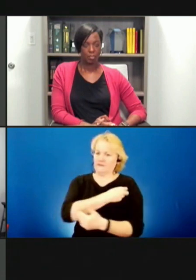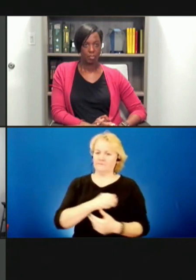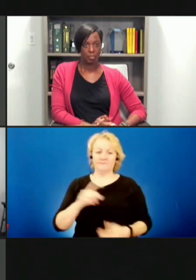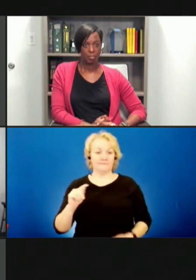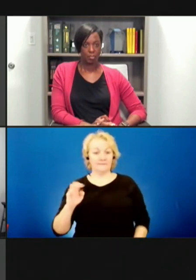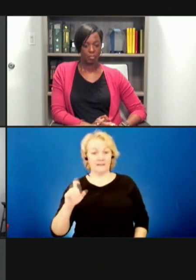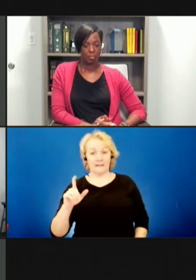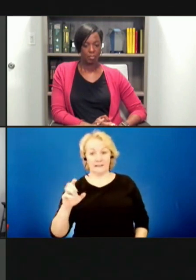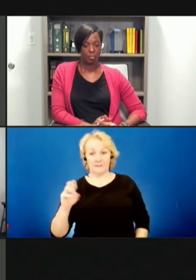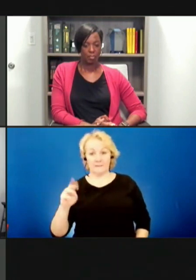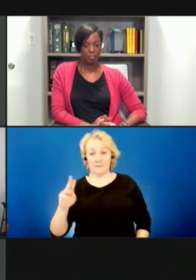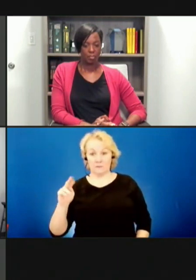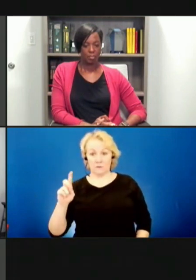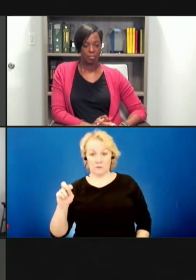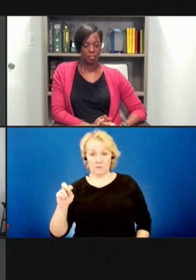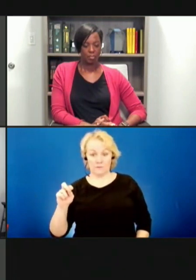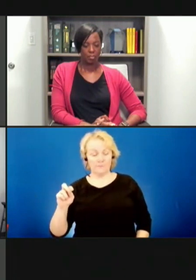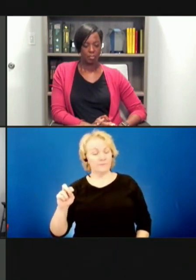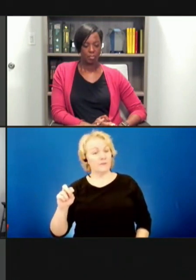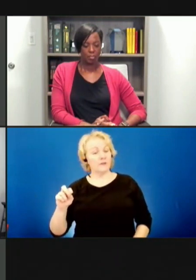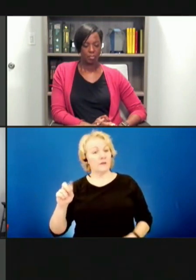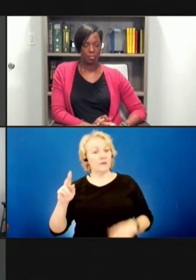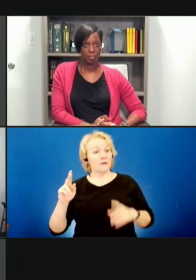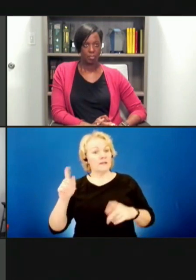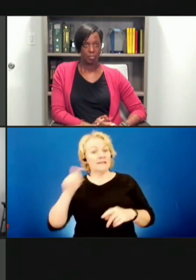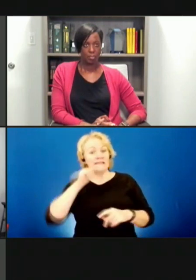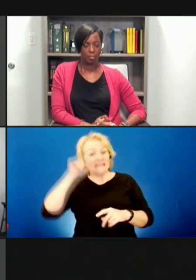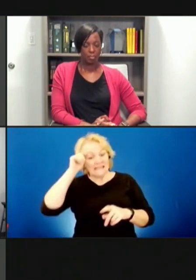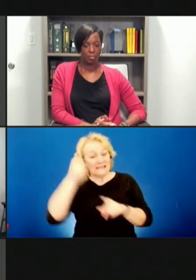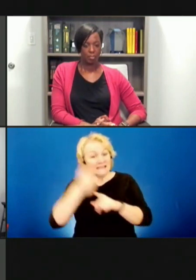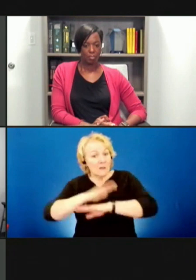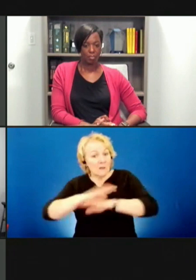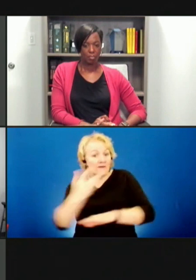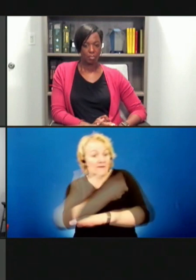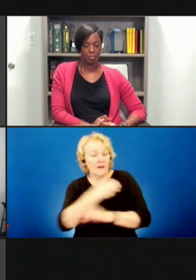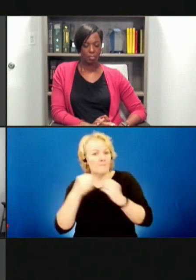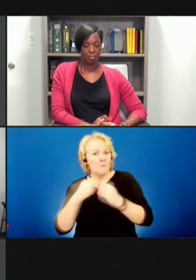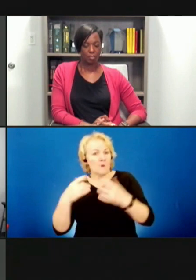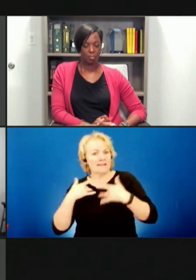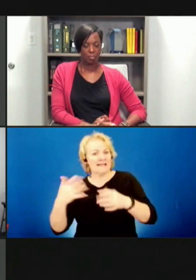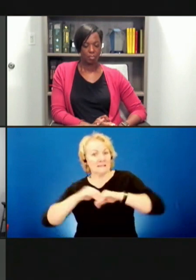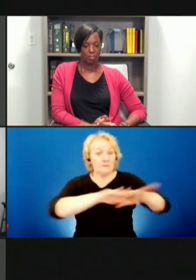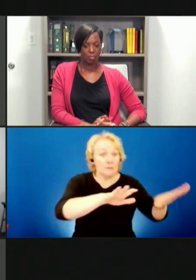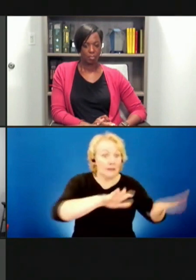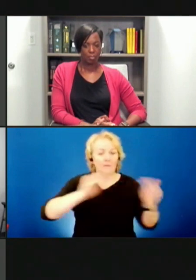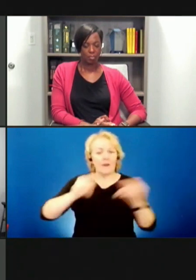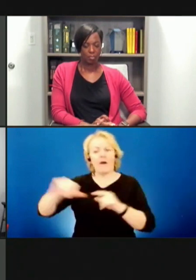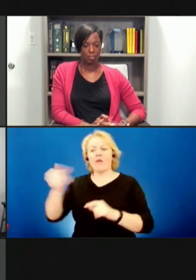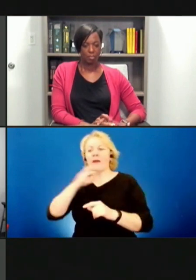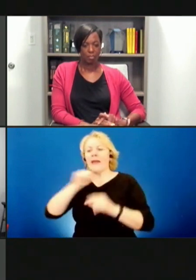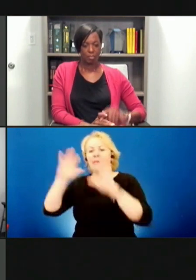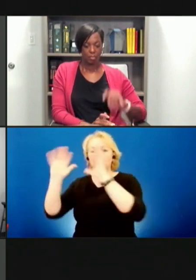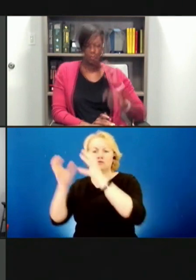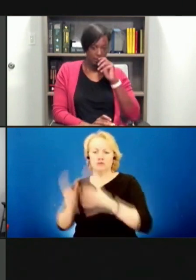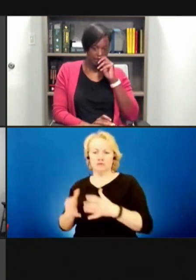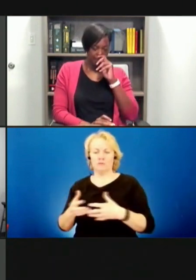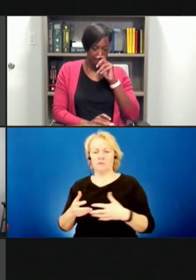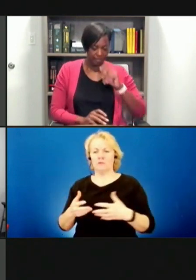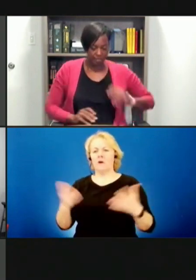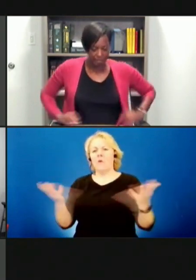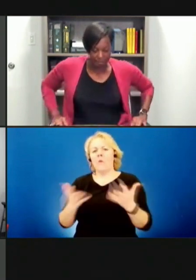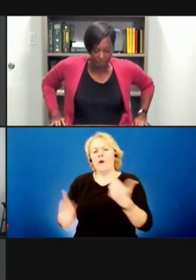Telemundo, are unvaccinated teens more likely to spread COVID-19 than other age groups? What is the danger to